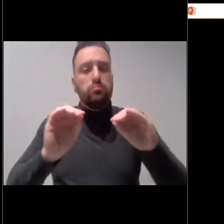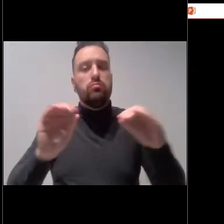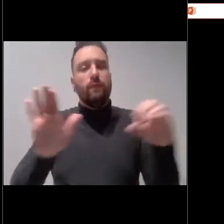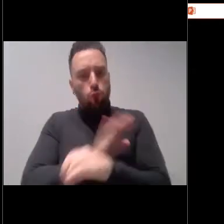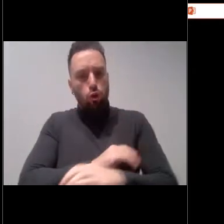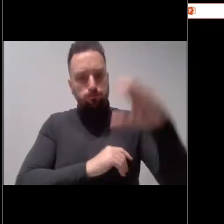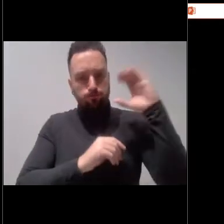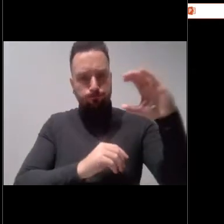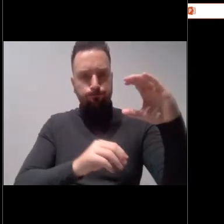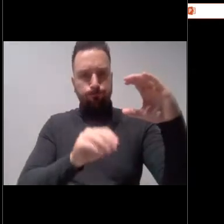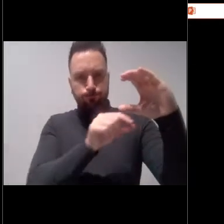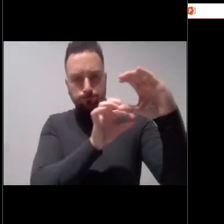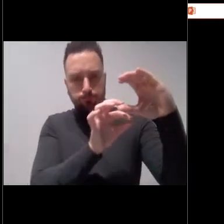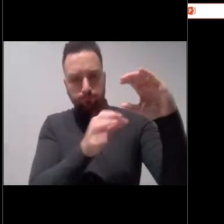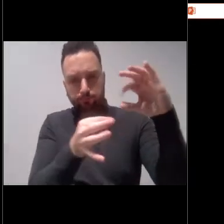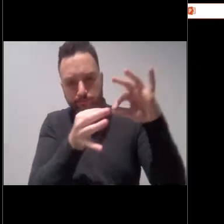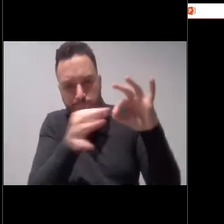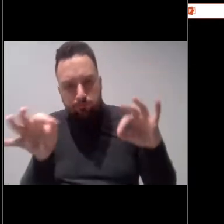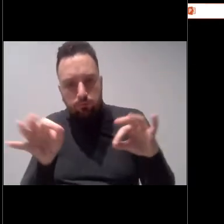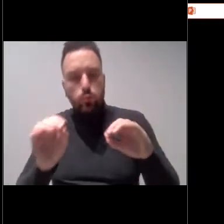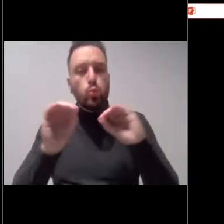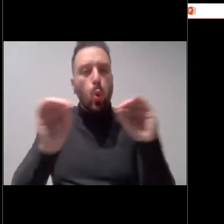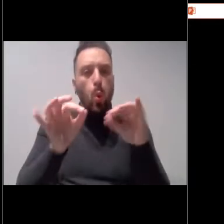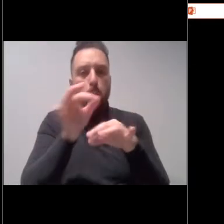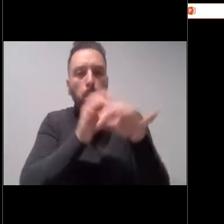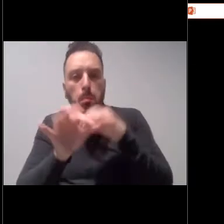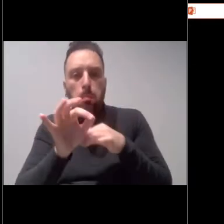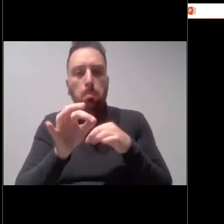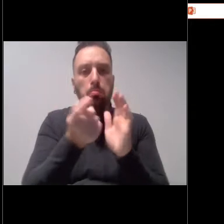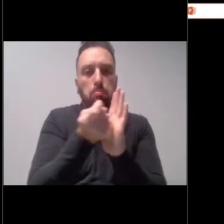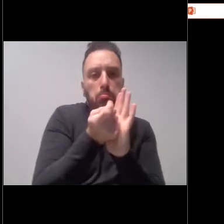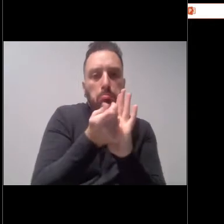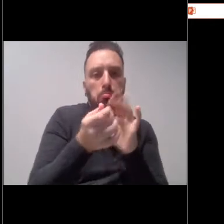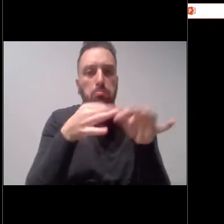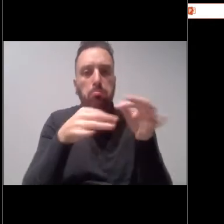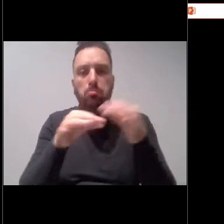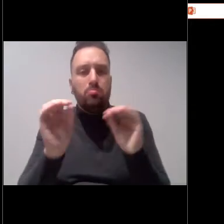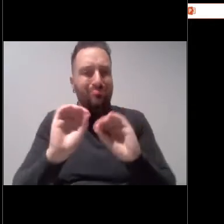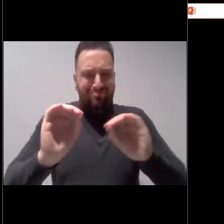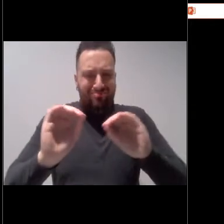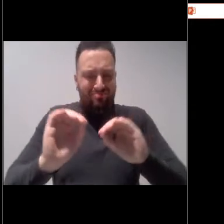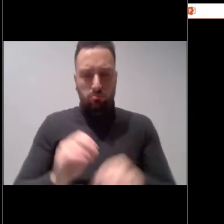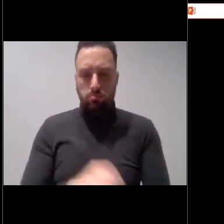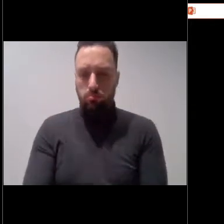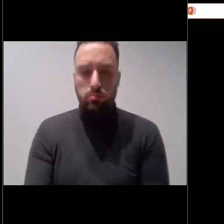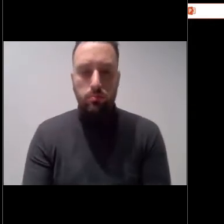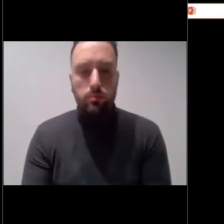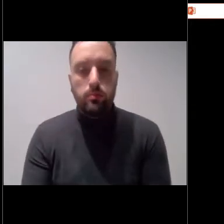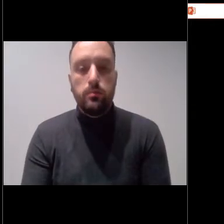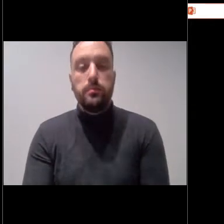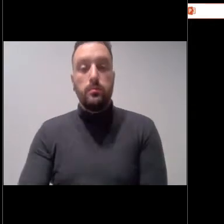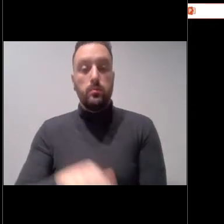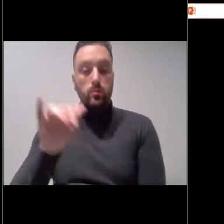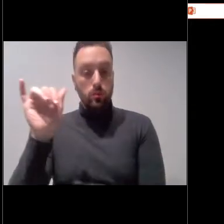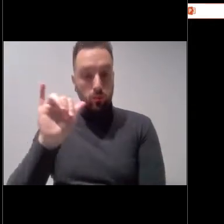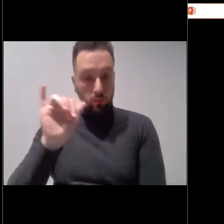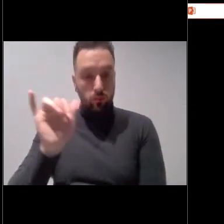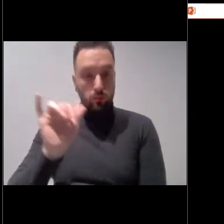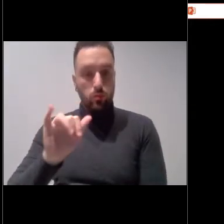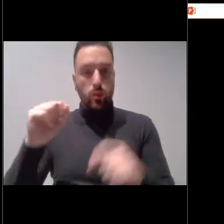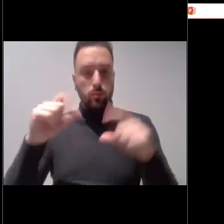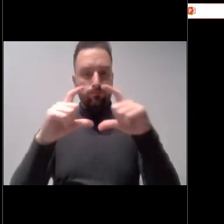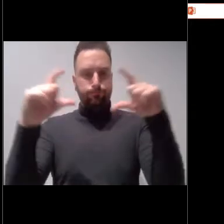No additions, no deletions, no substitutions, and no modifications. You also have to resize the logo